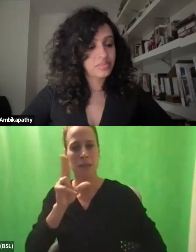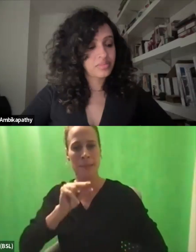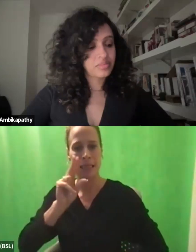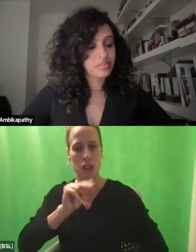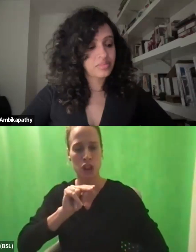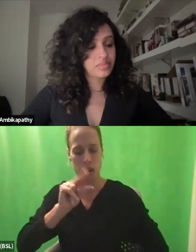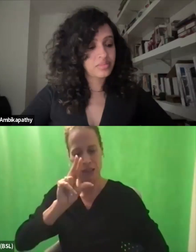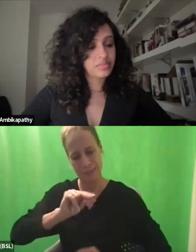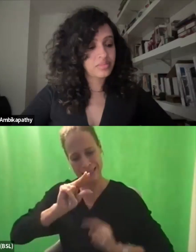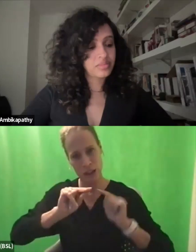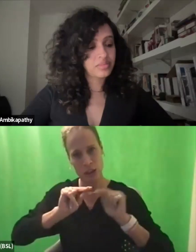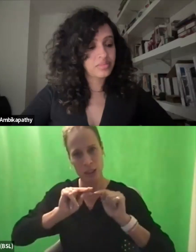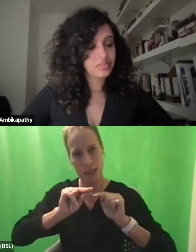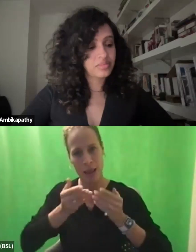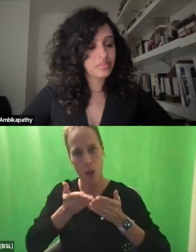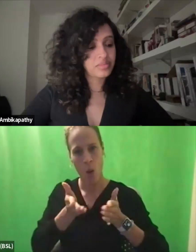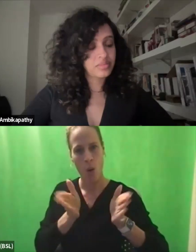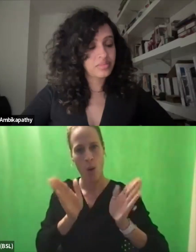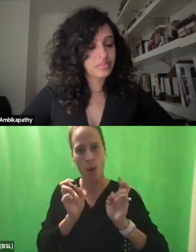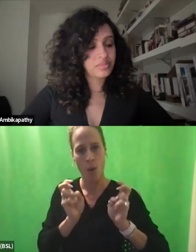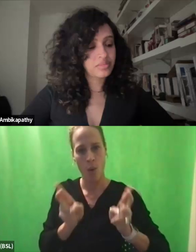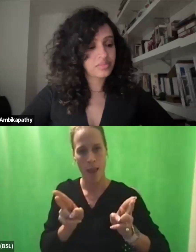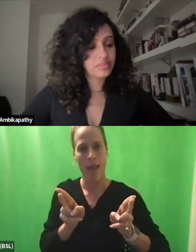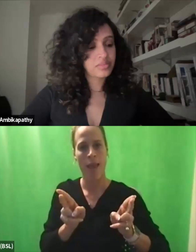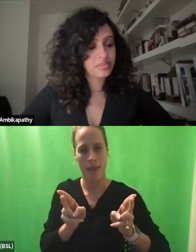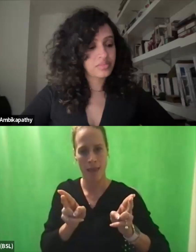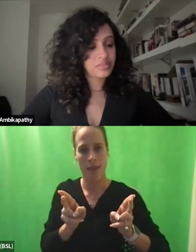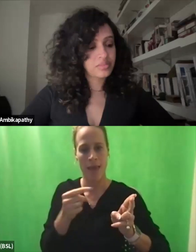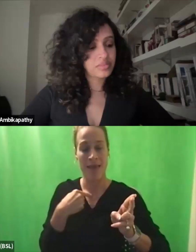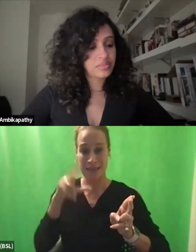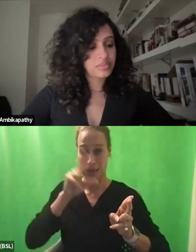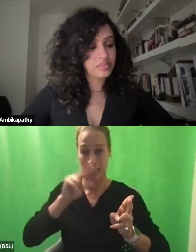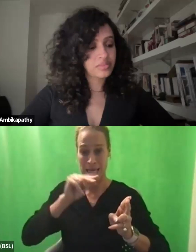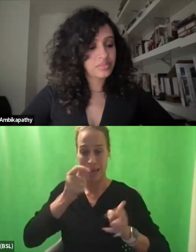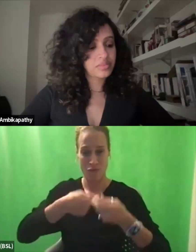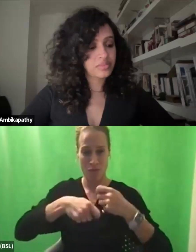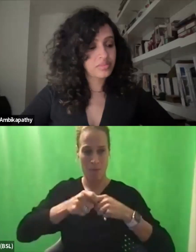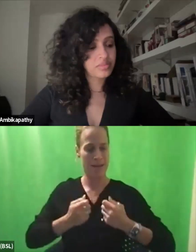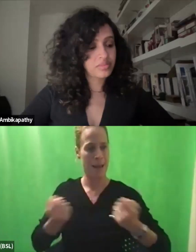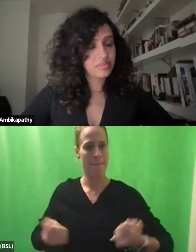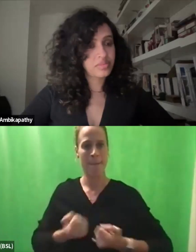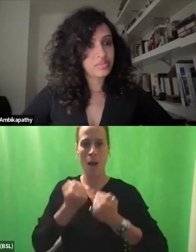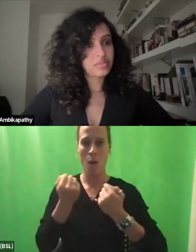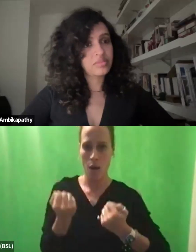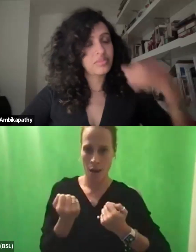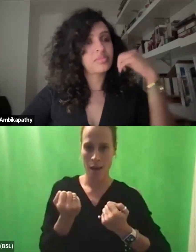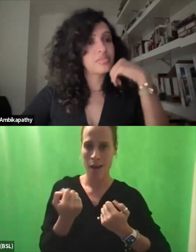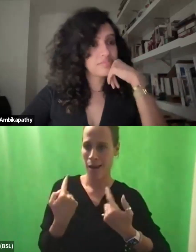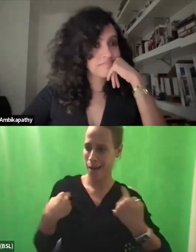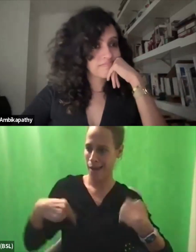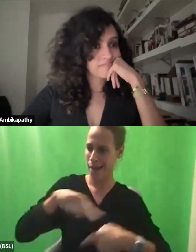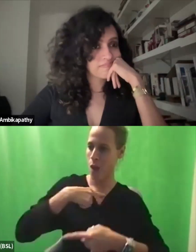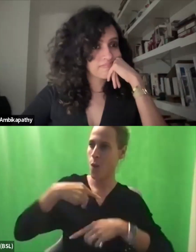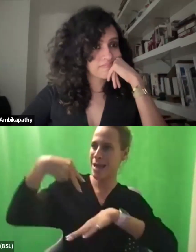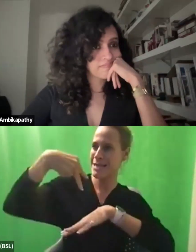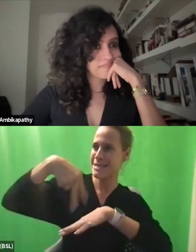a way. The speaking remains our peril. Here we are, dancing in your